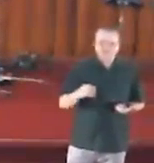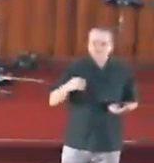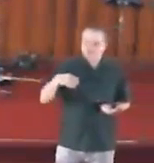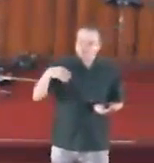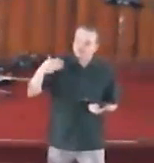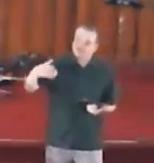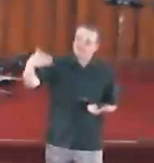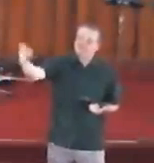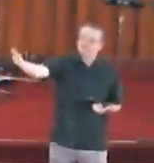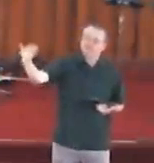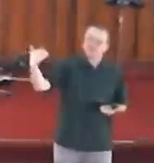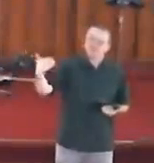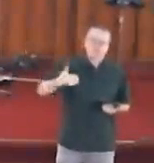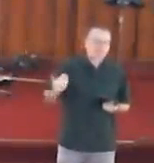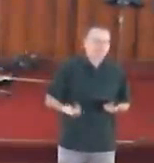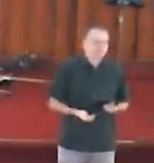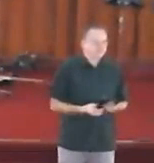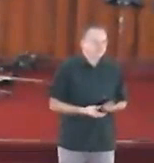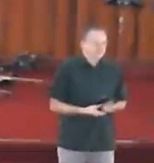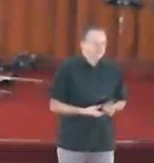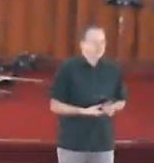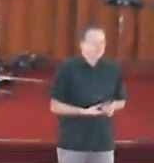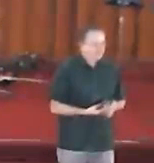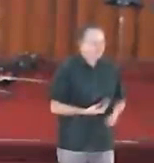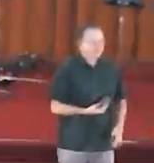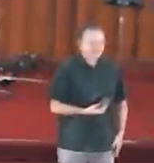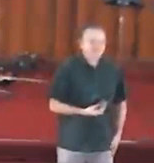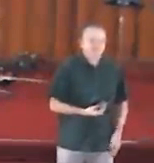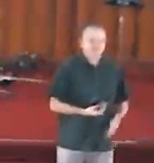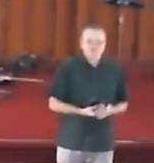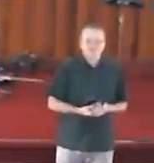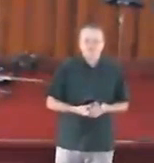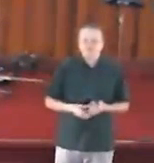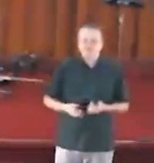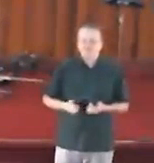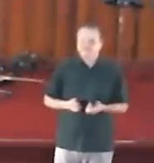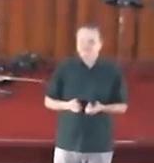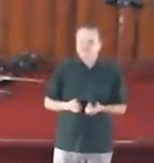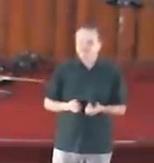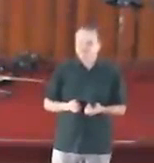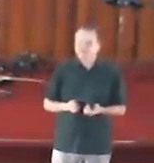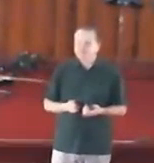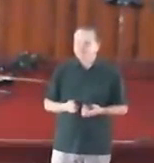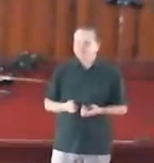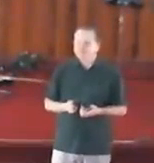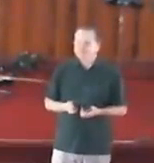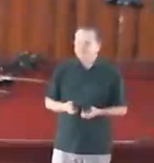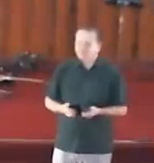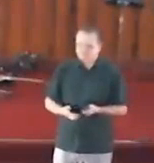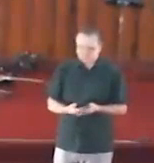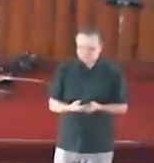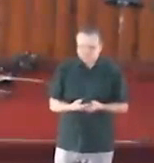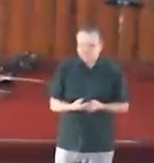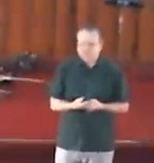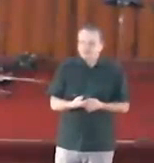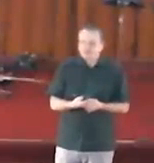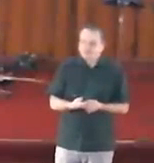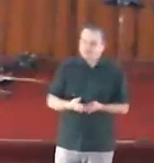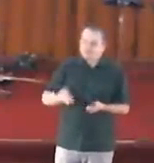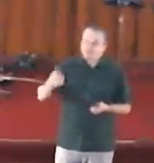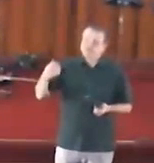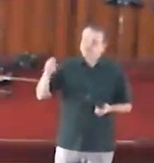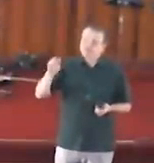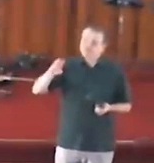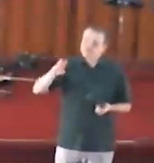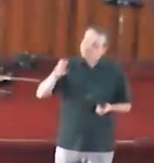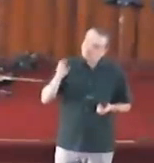Tenemos temor de ser juzgados por los demás. Sometimes we have a fear of being judged by others. Y todos